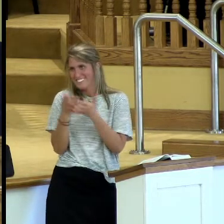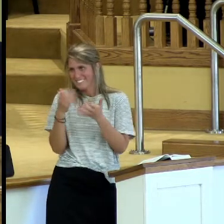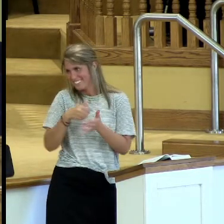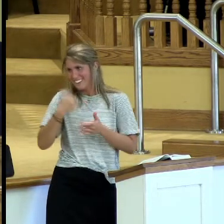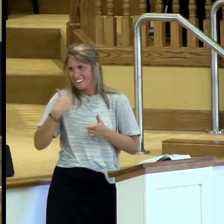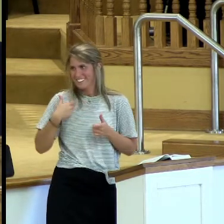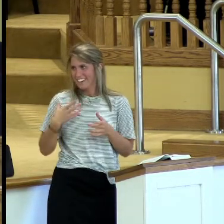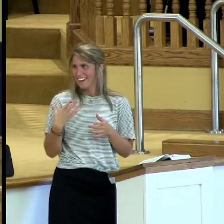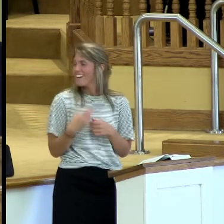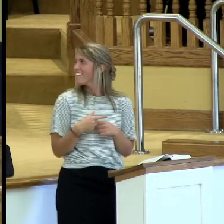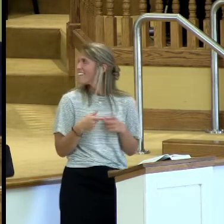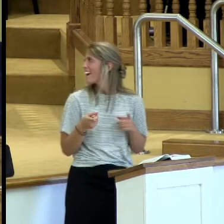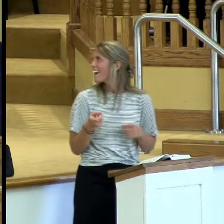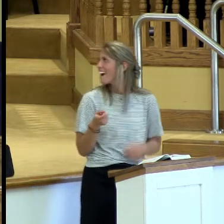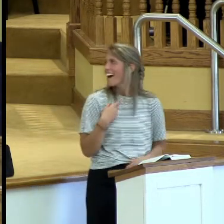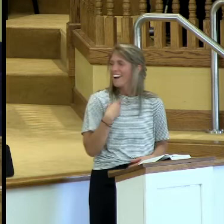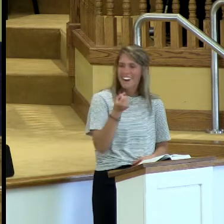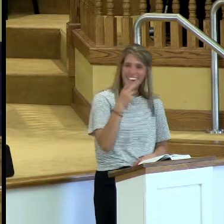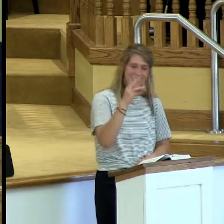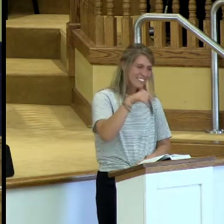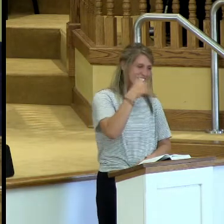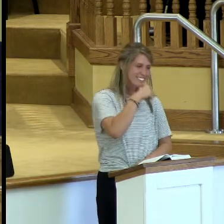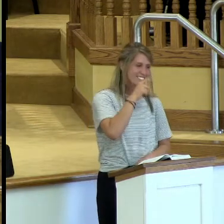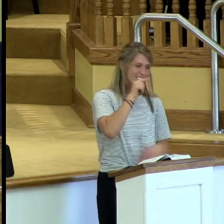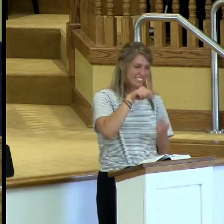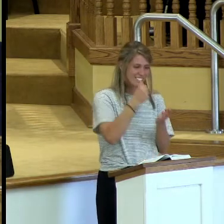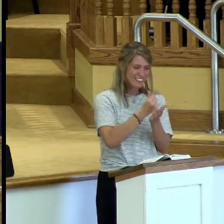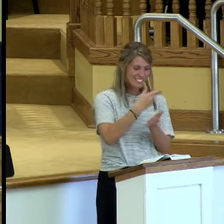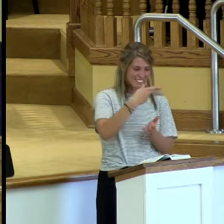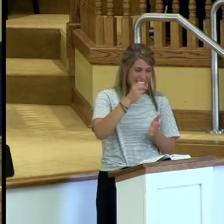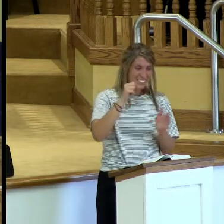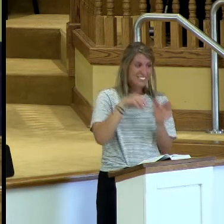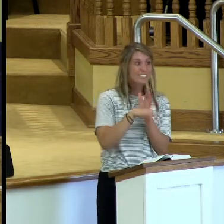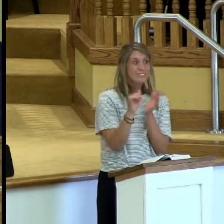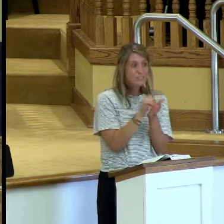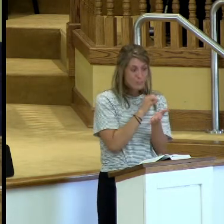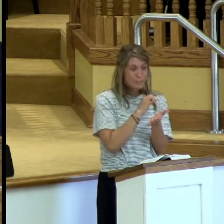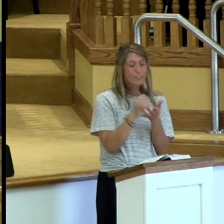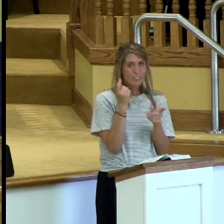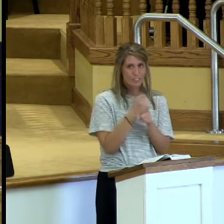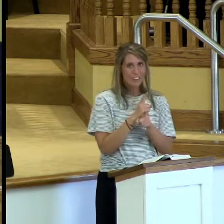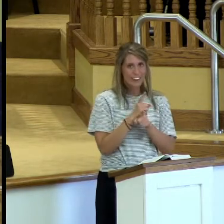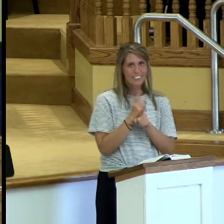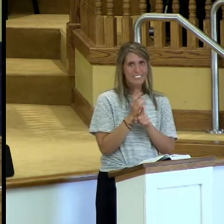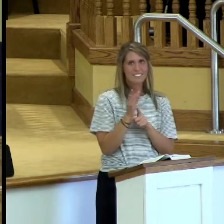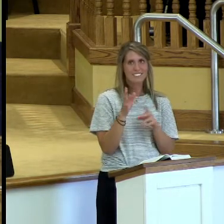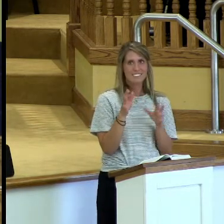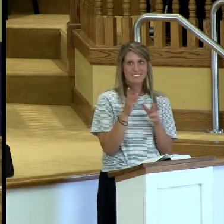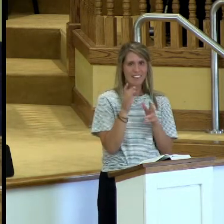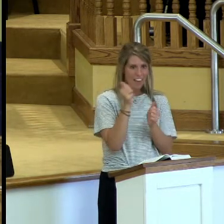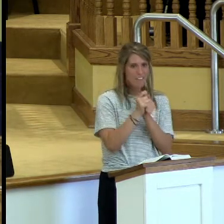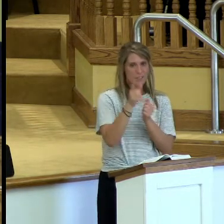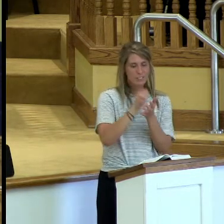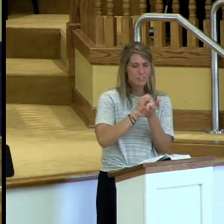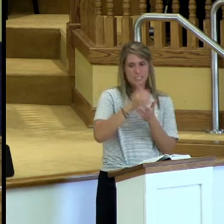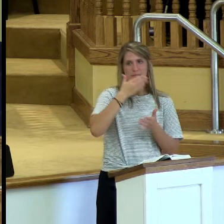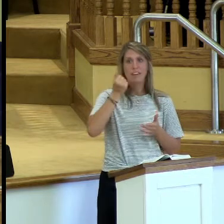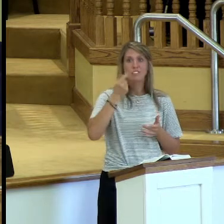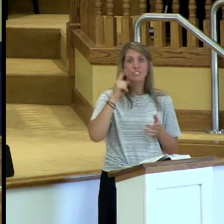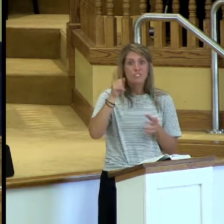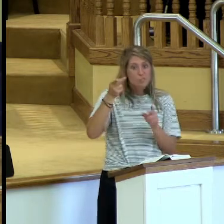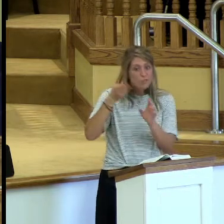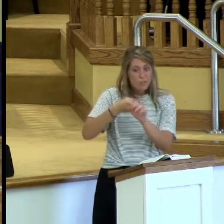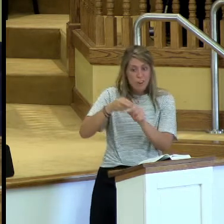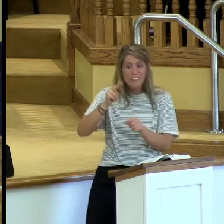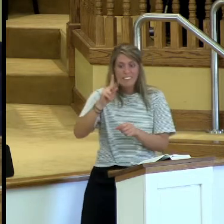over. I got asked by this girl that graduated high school in New York, right? The Mecca. Like, oh, everyone in New York's the best. She said,